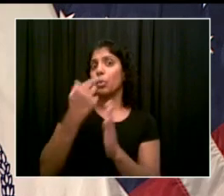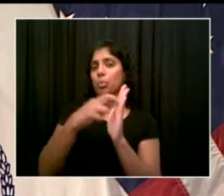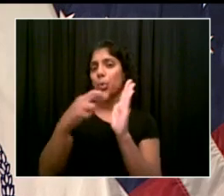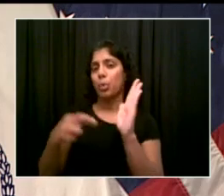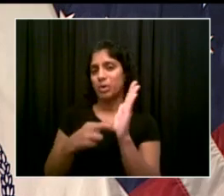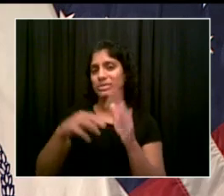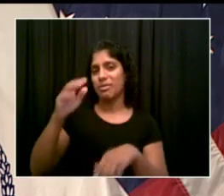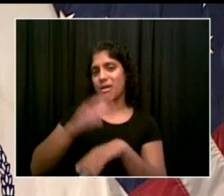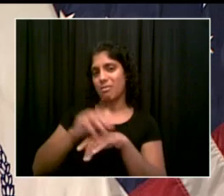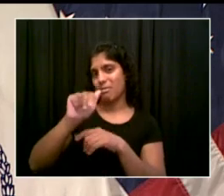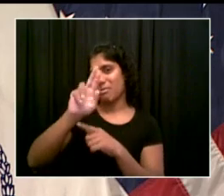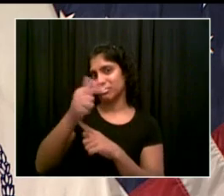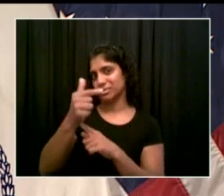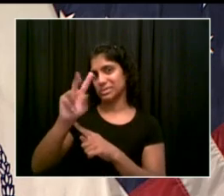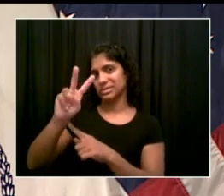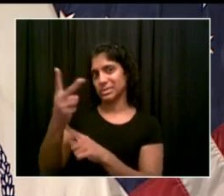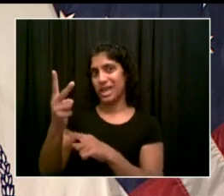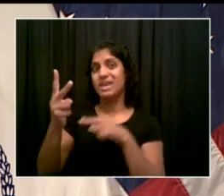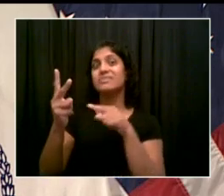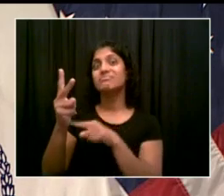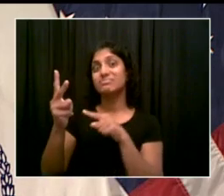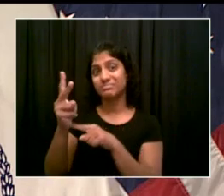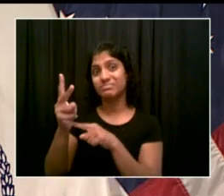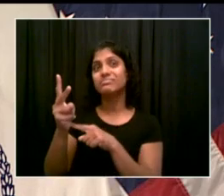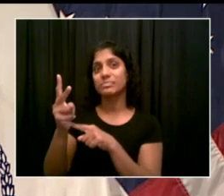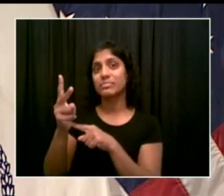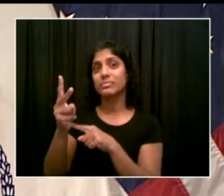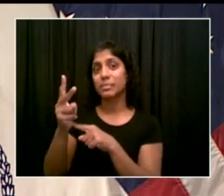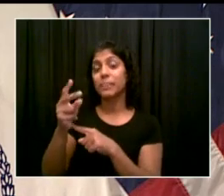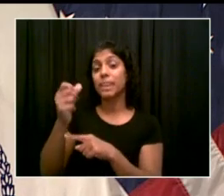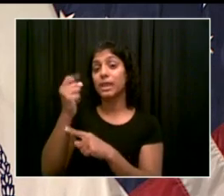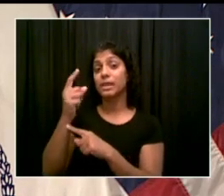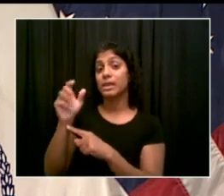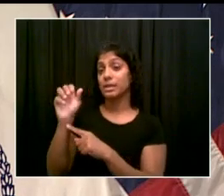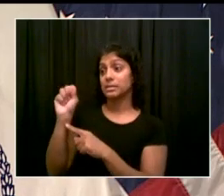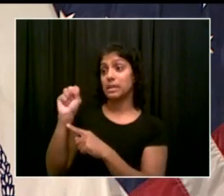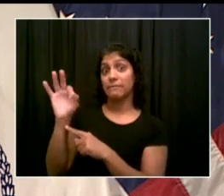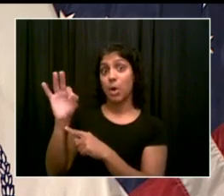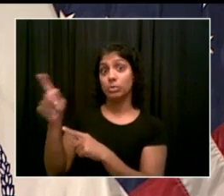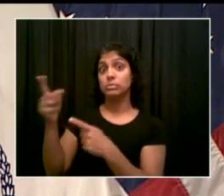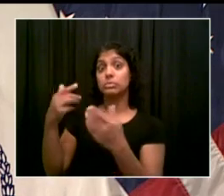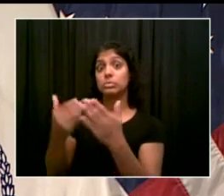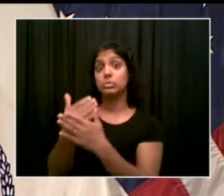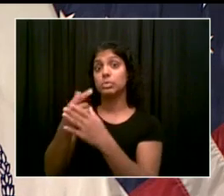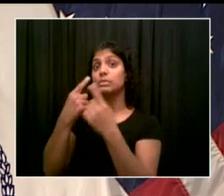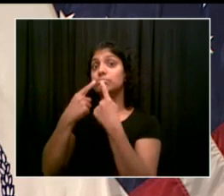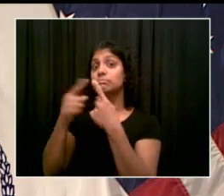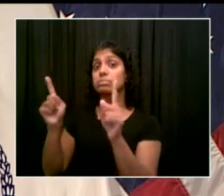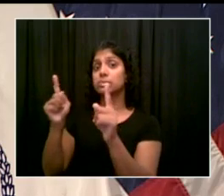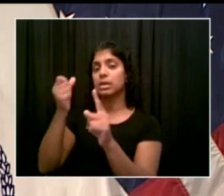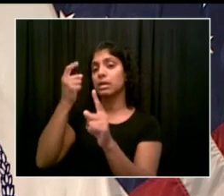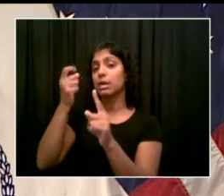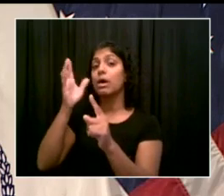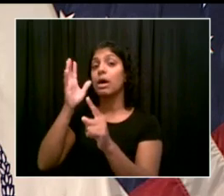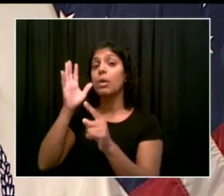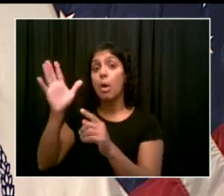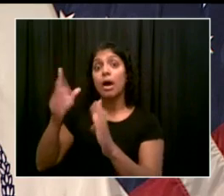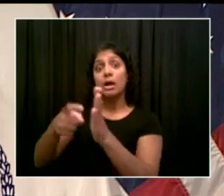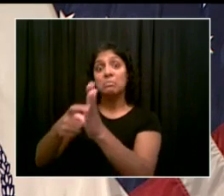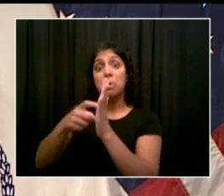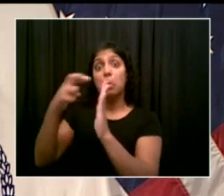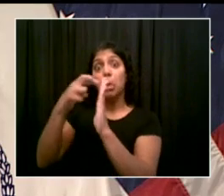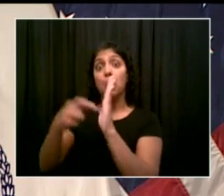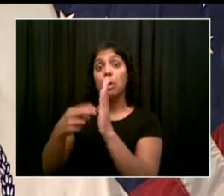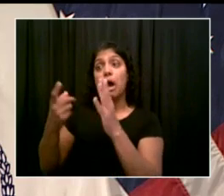weekly testing. They are talking about reaching other municipal workers. We're going to be looking at that. But to us, the number